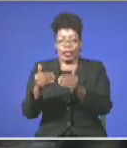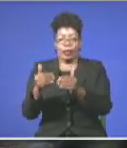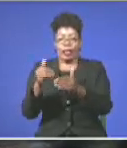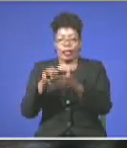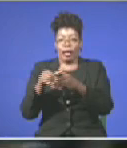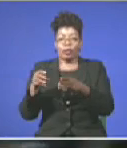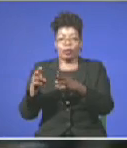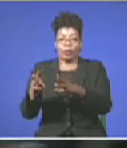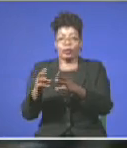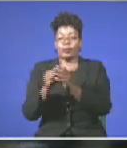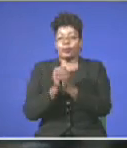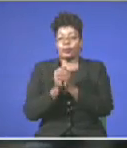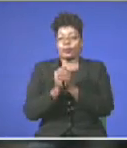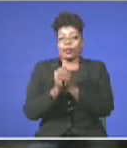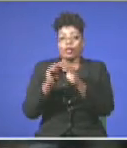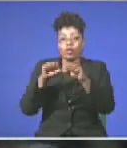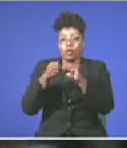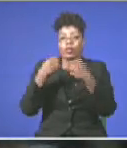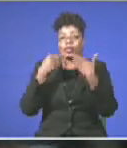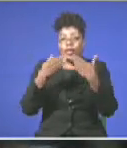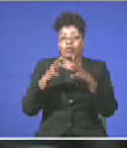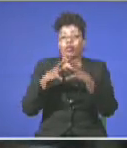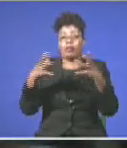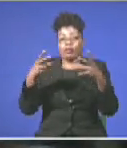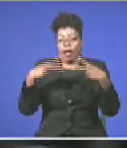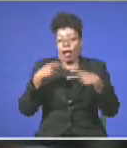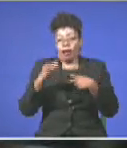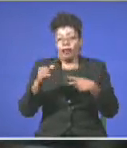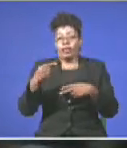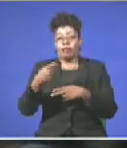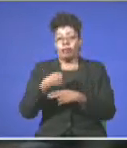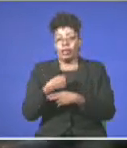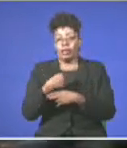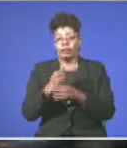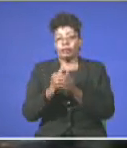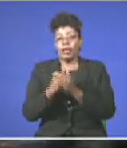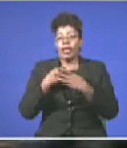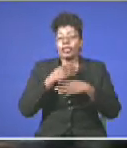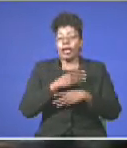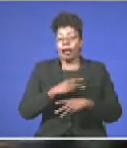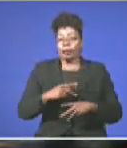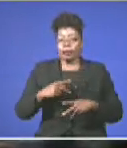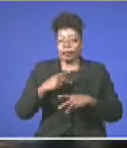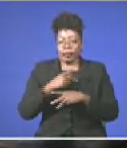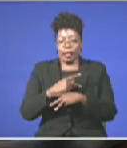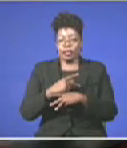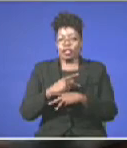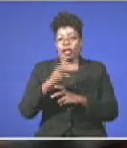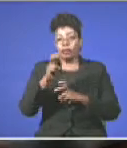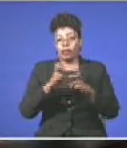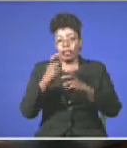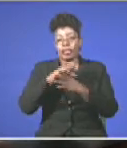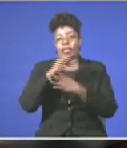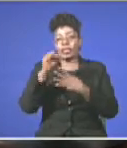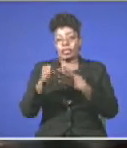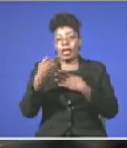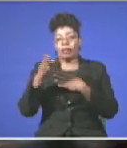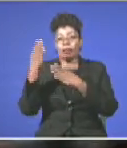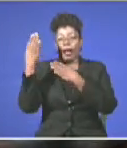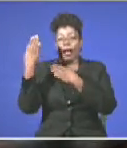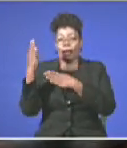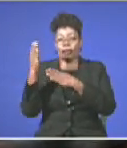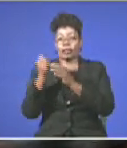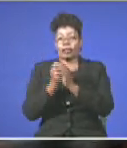that direction. So thank you so much for having me. It's been a pleasure obviously competing for the season for the Bahamas,